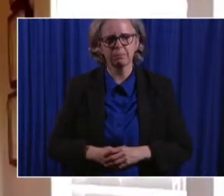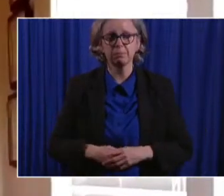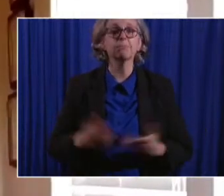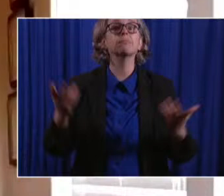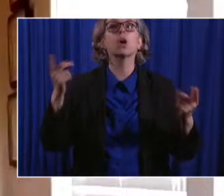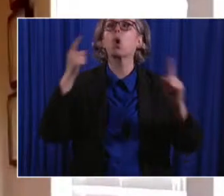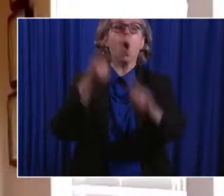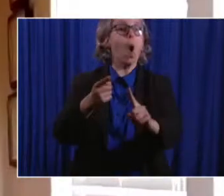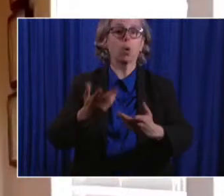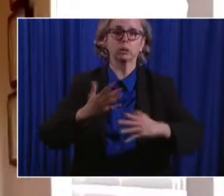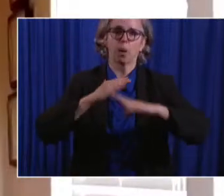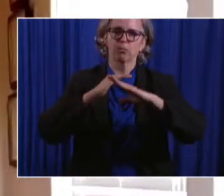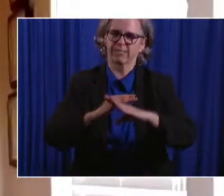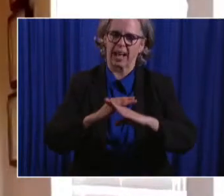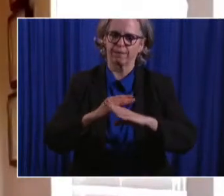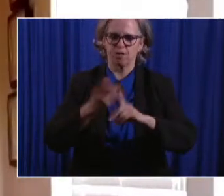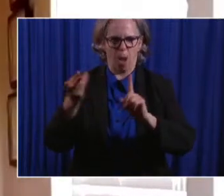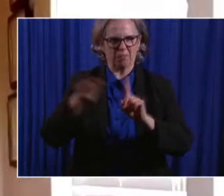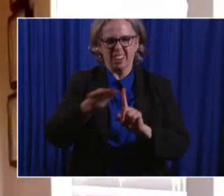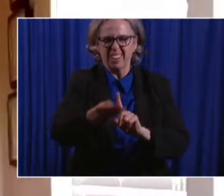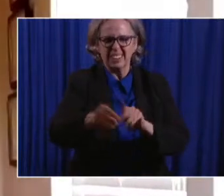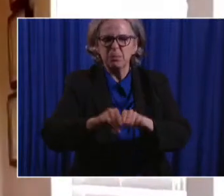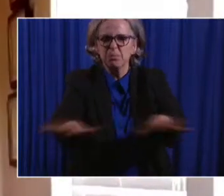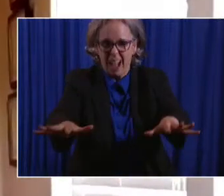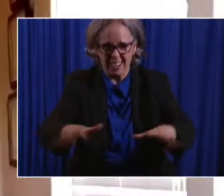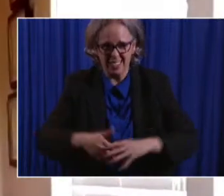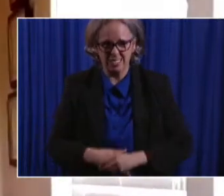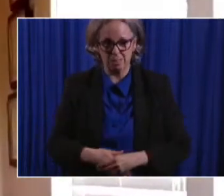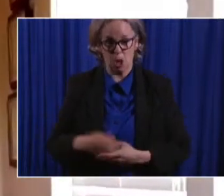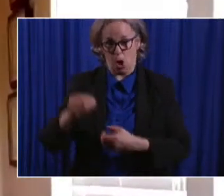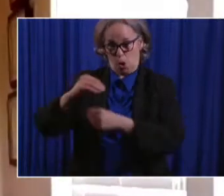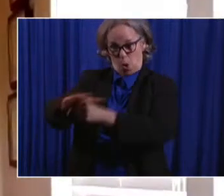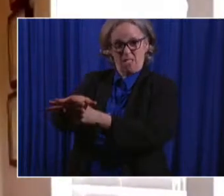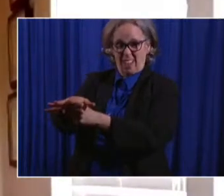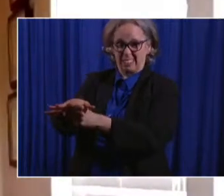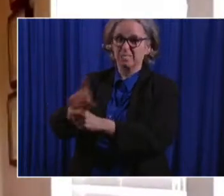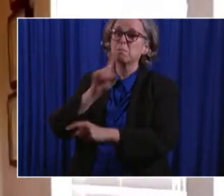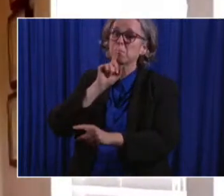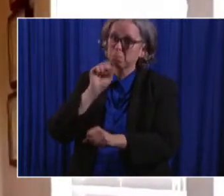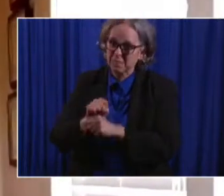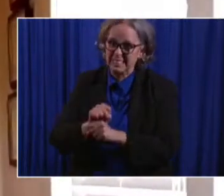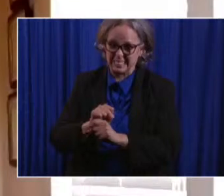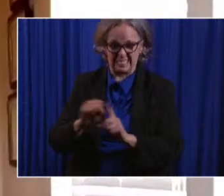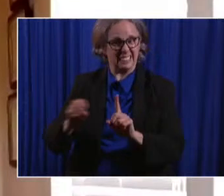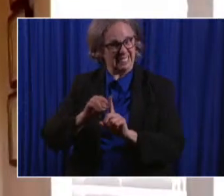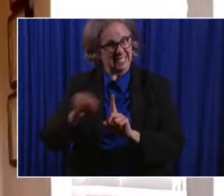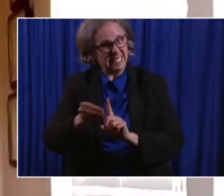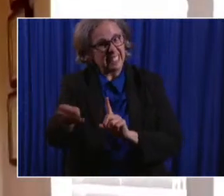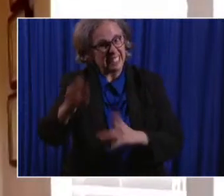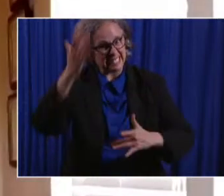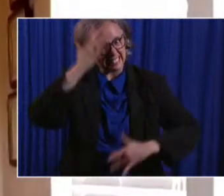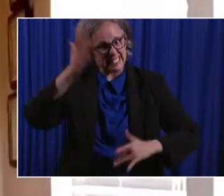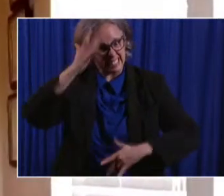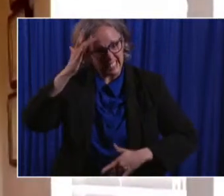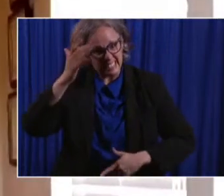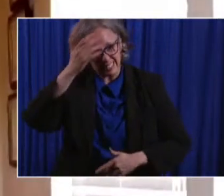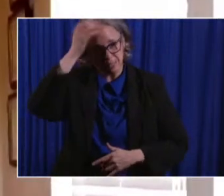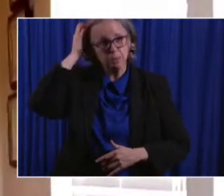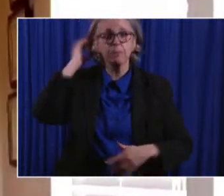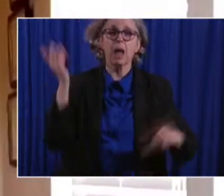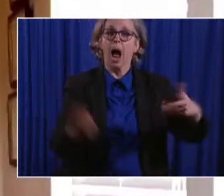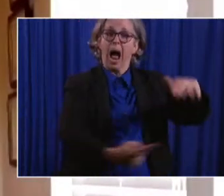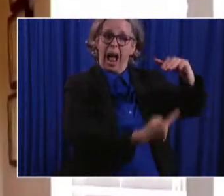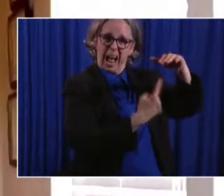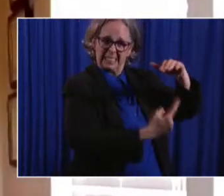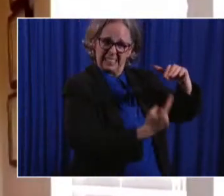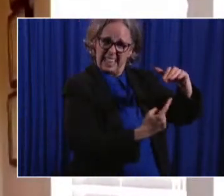noted, COVID clearly is. Now, just to reiterate, isolation specifically separates